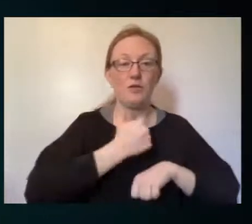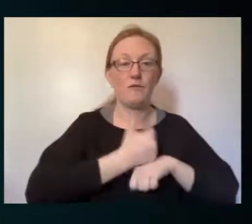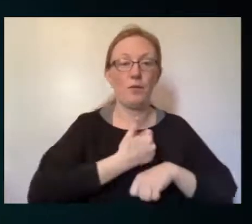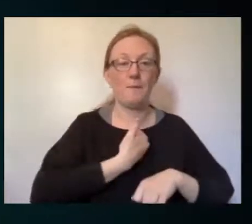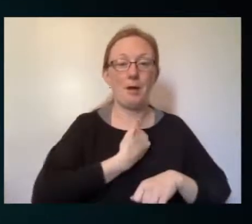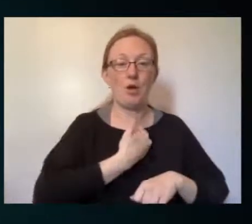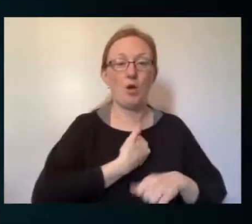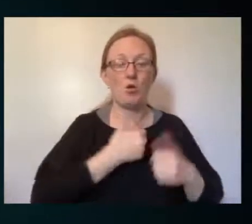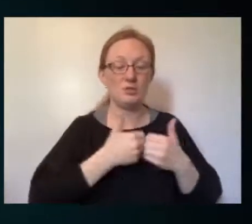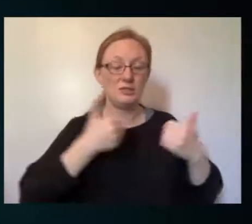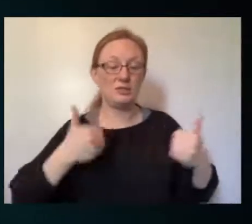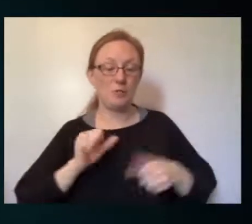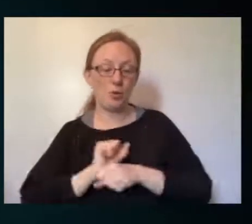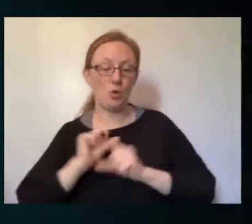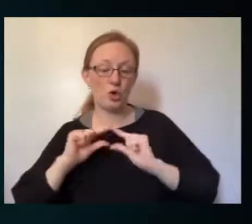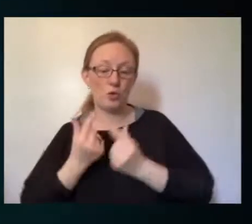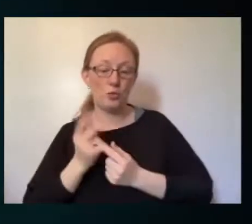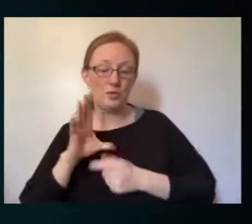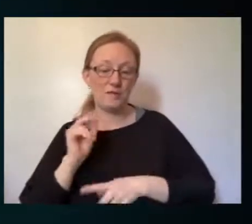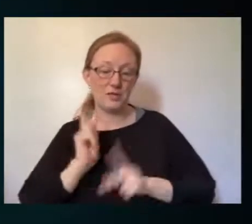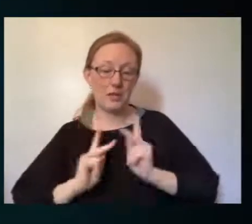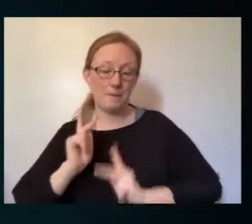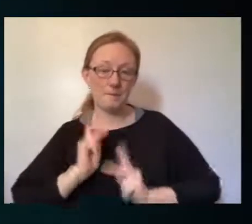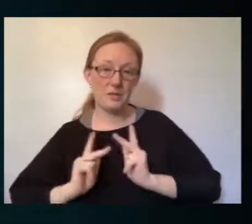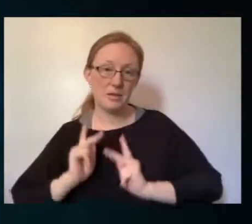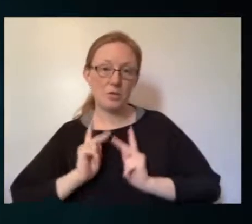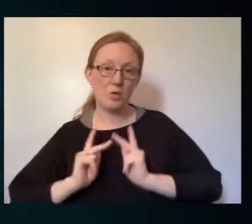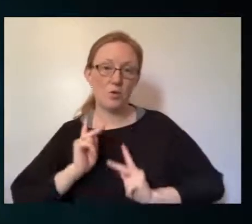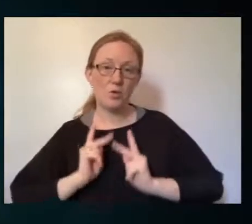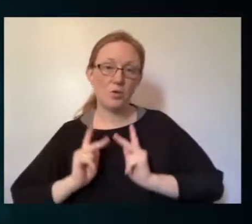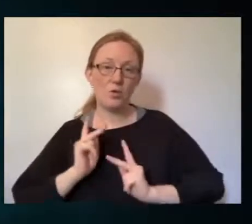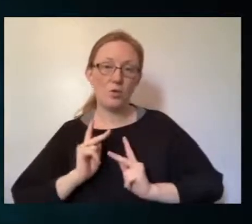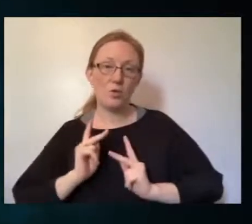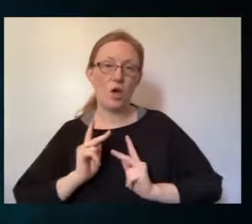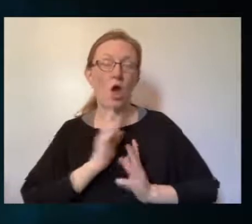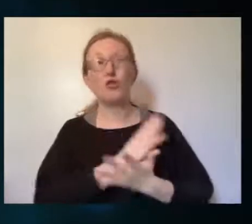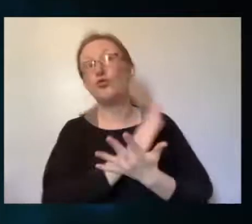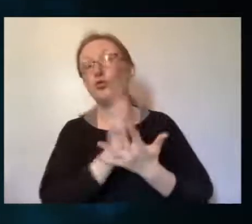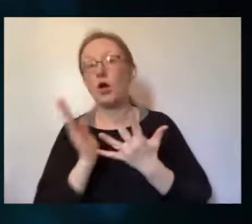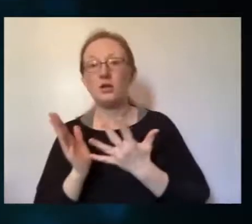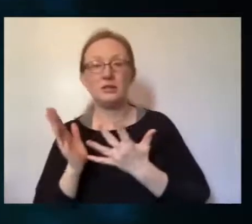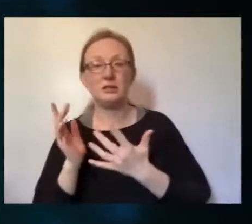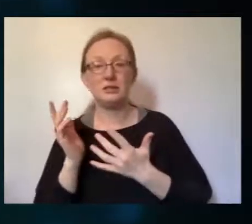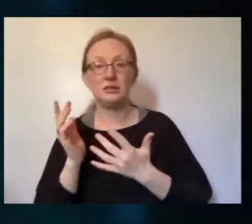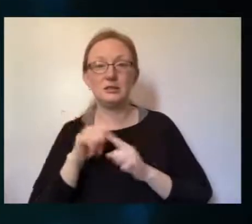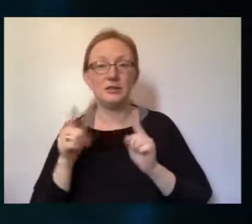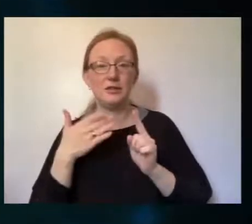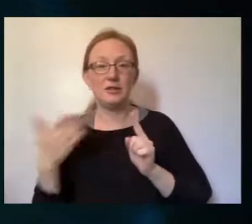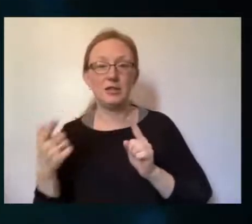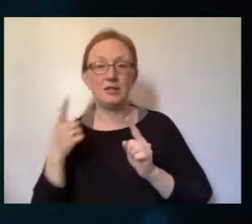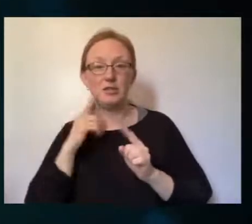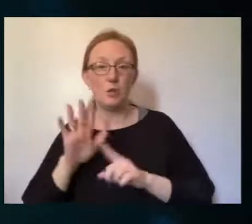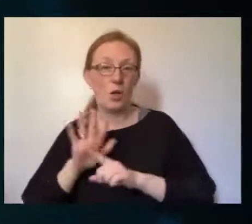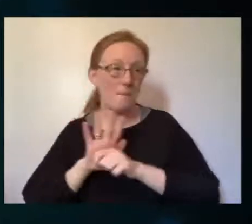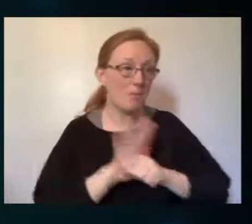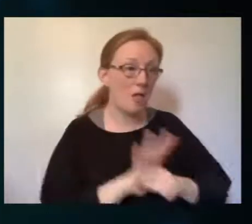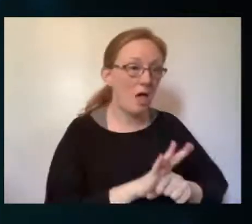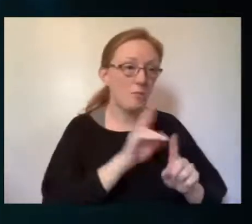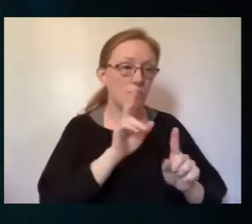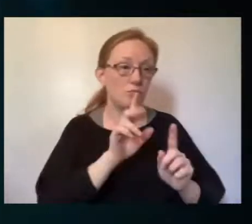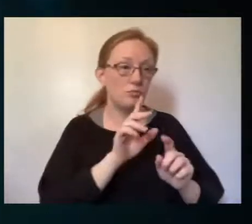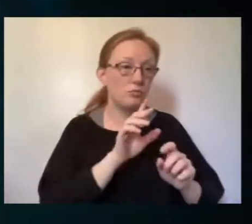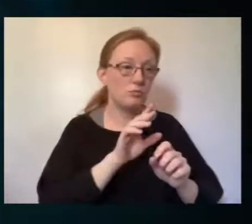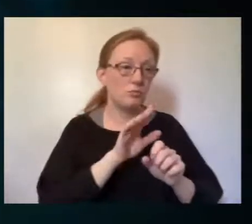separate working group of over 50 people across a myriad of disciplines, all applying pressure to their publishers. And I had